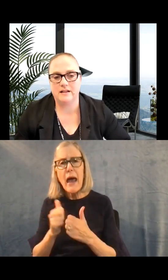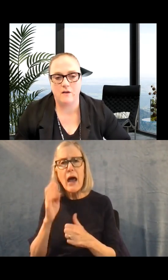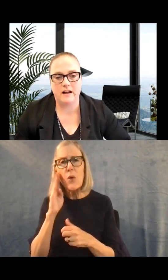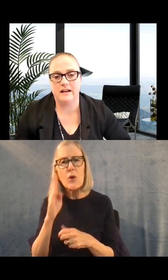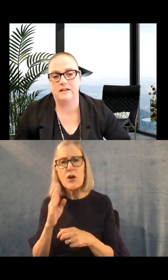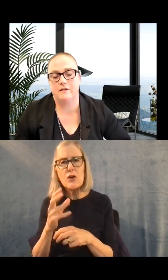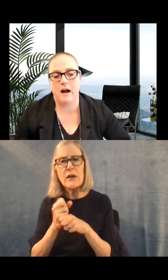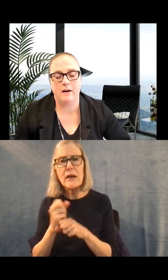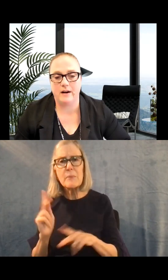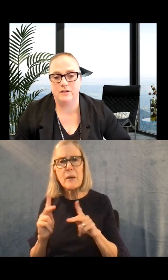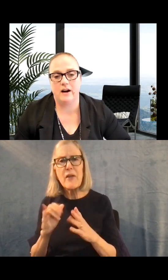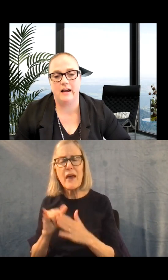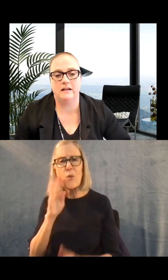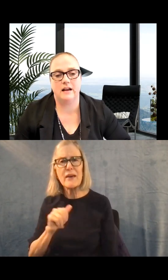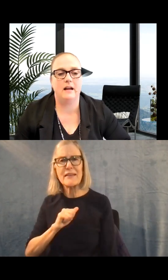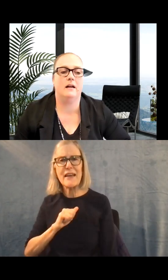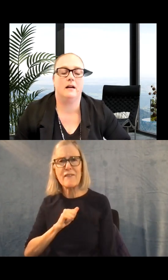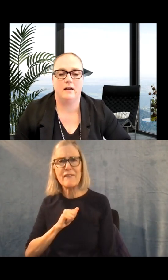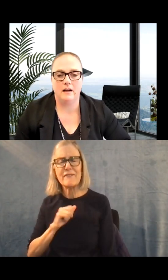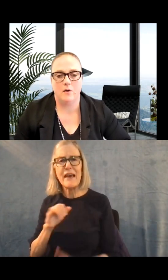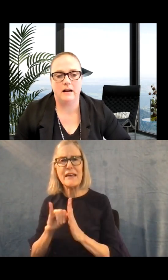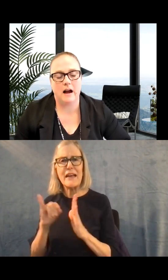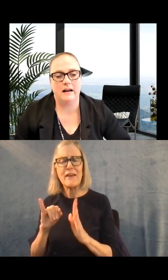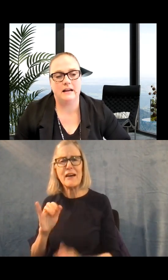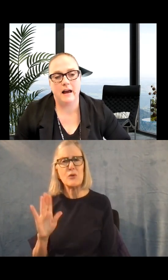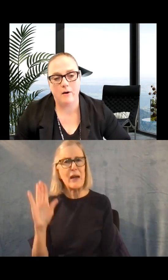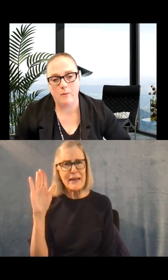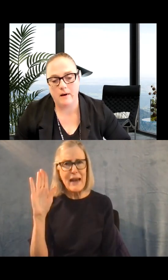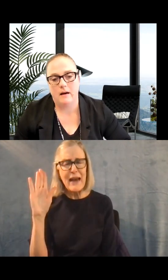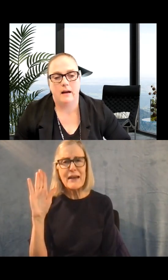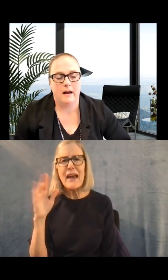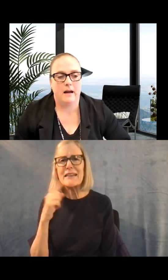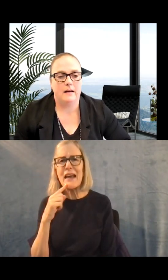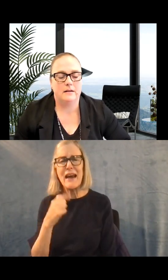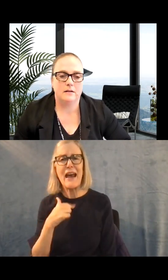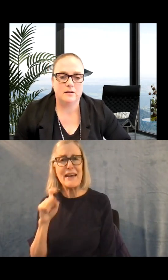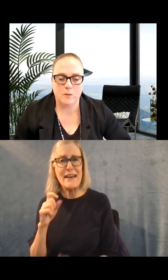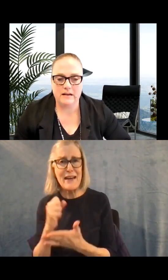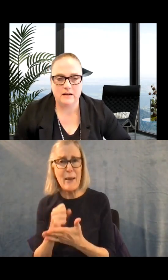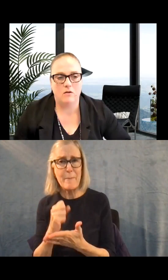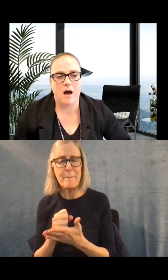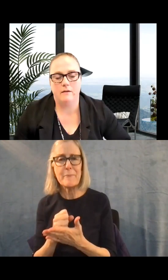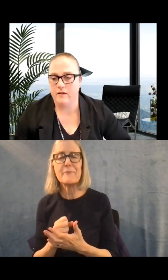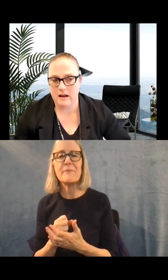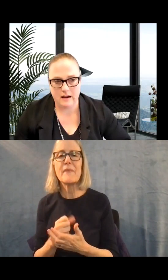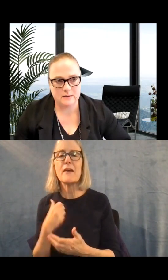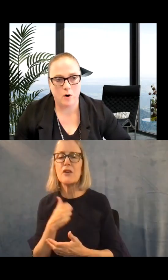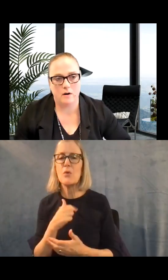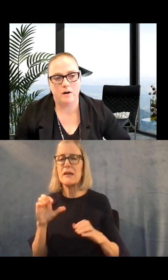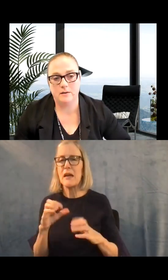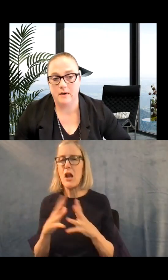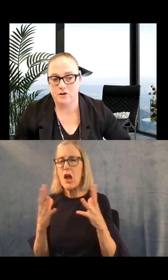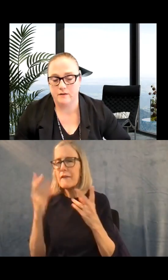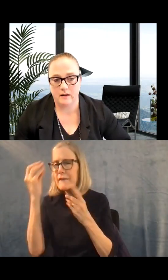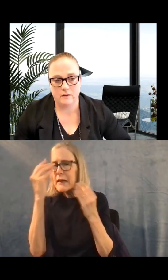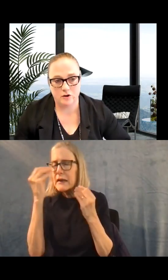to like self-identify and raise their hand and say, I need help? And so we did a lot of thinking as part